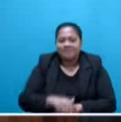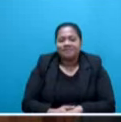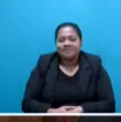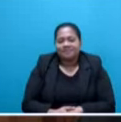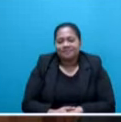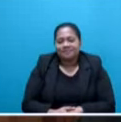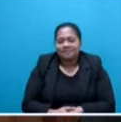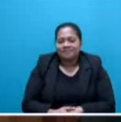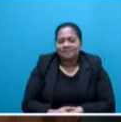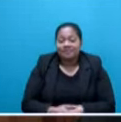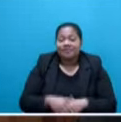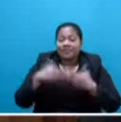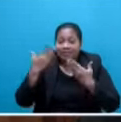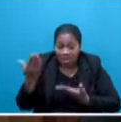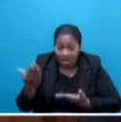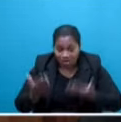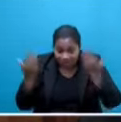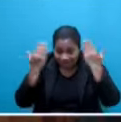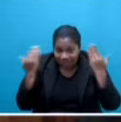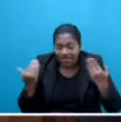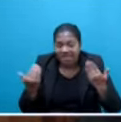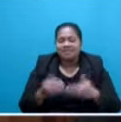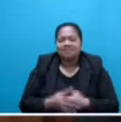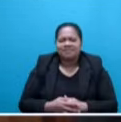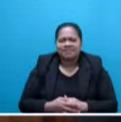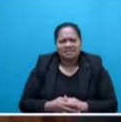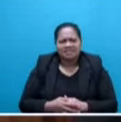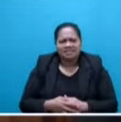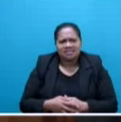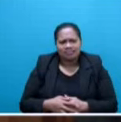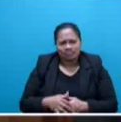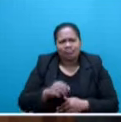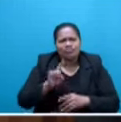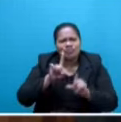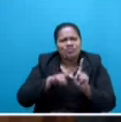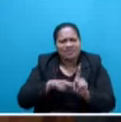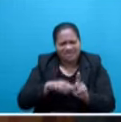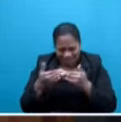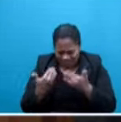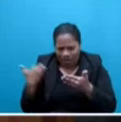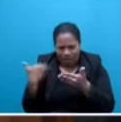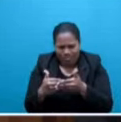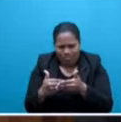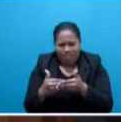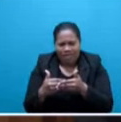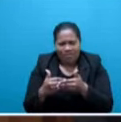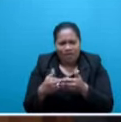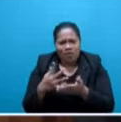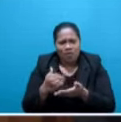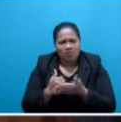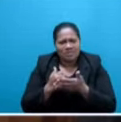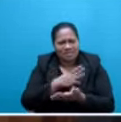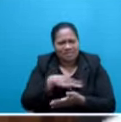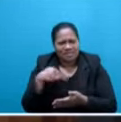Honourable Speaker, sir, it has been a year since my appointment as Assistant Minister for Sugar Industries. I thank